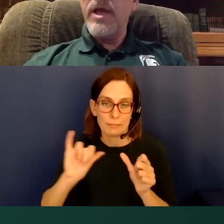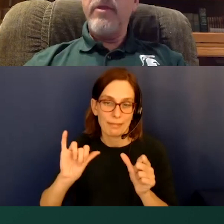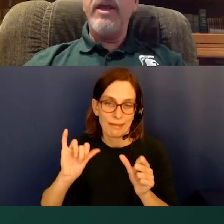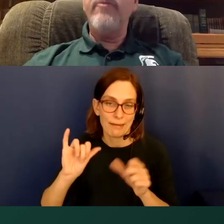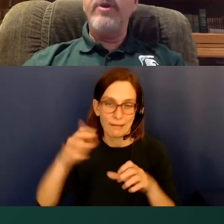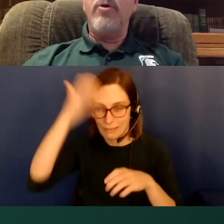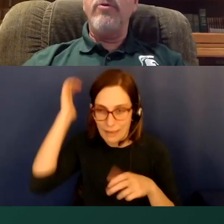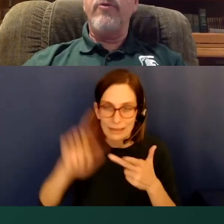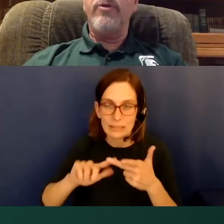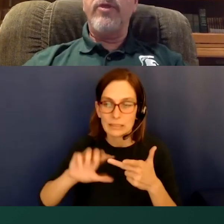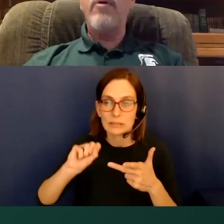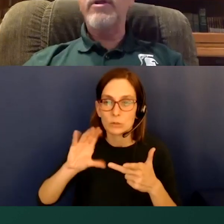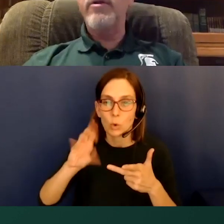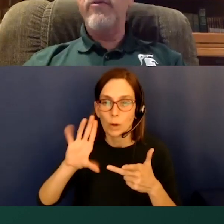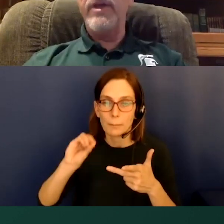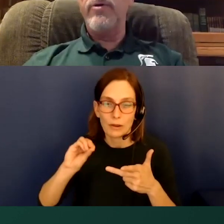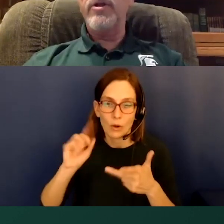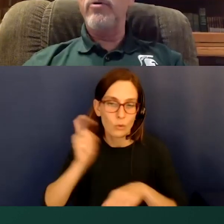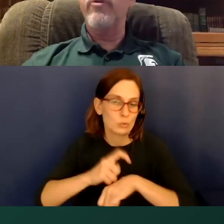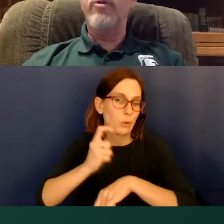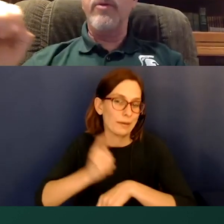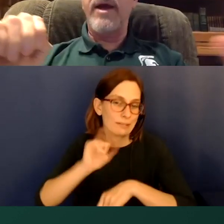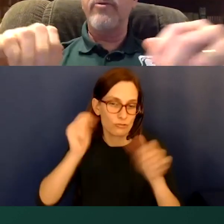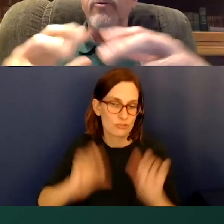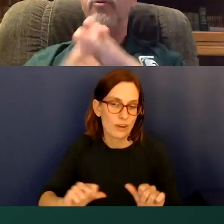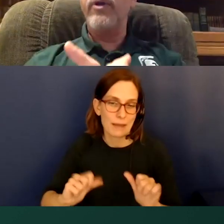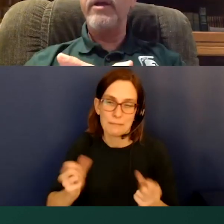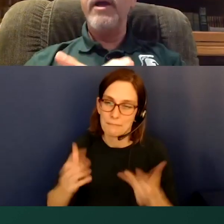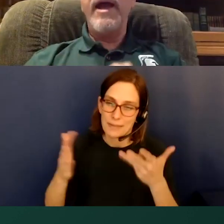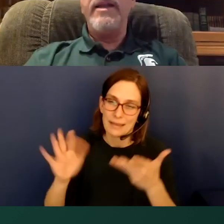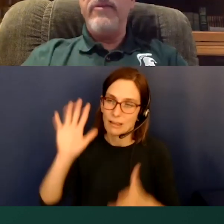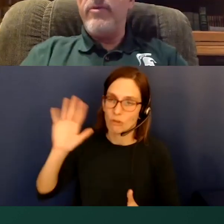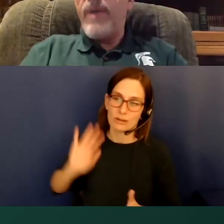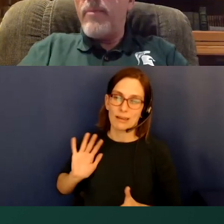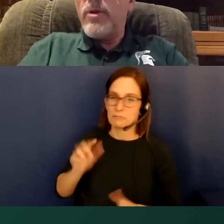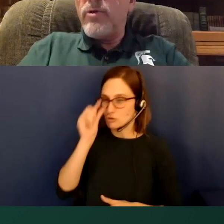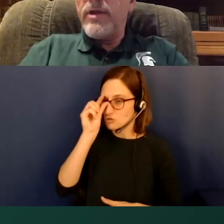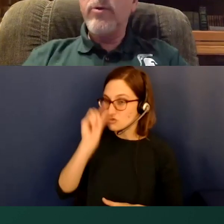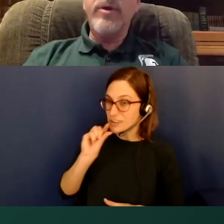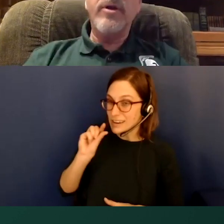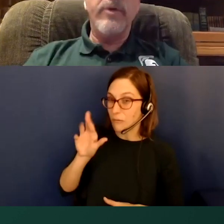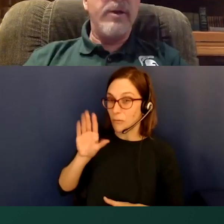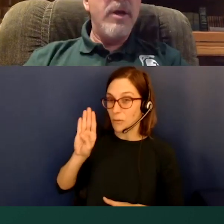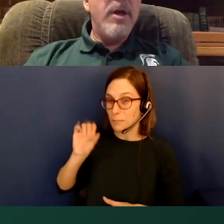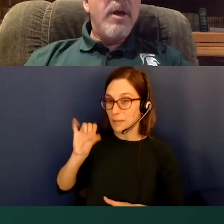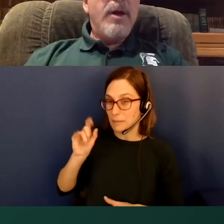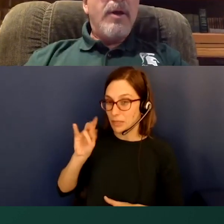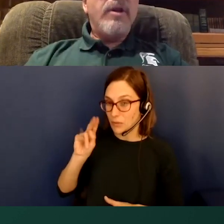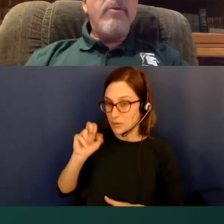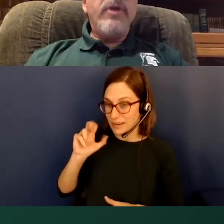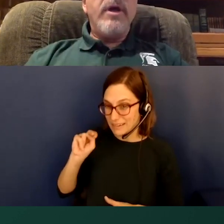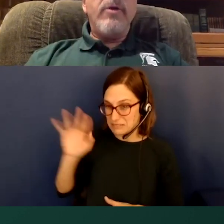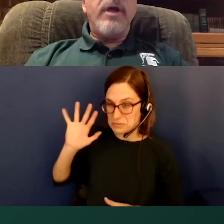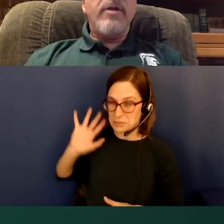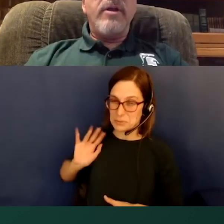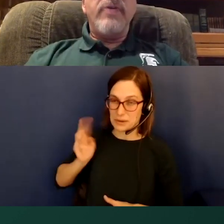scorpion. They have been known for thousands of years, cultures going back to Greek and even Babylonian or Assyrian. Some